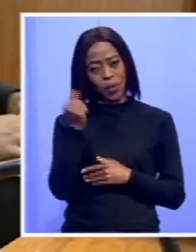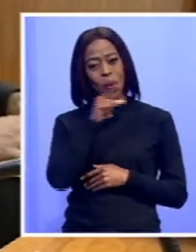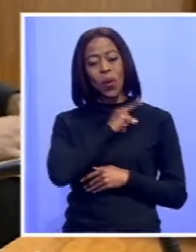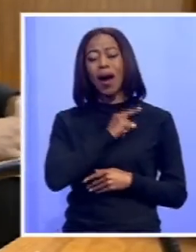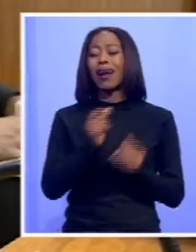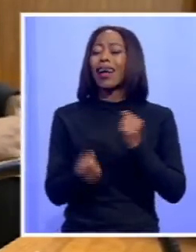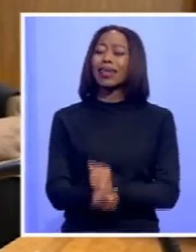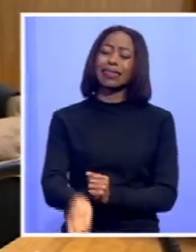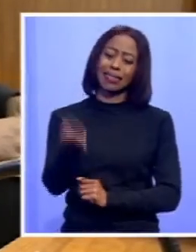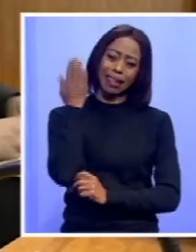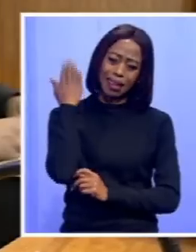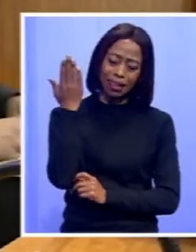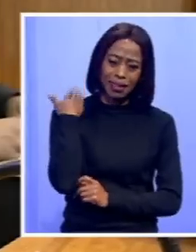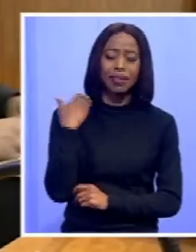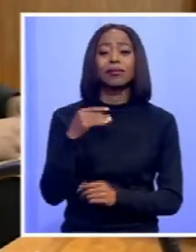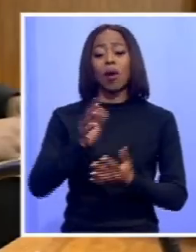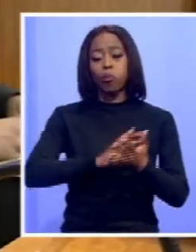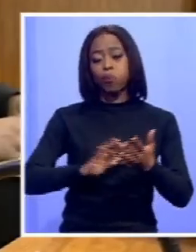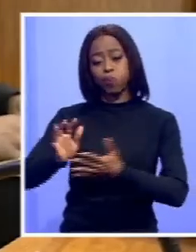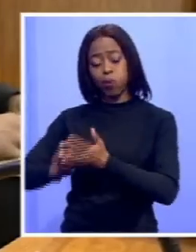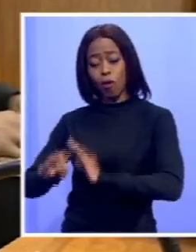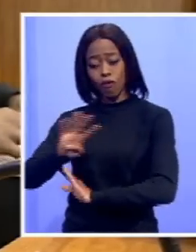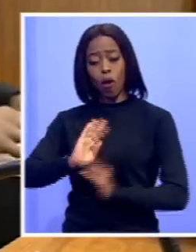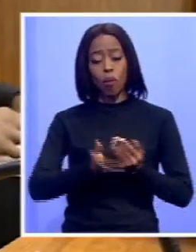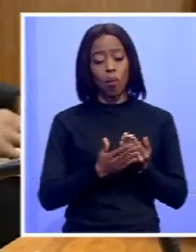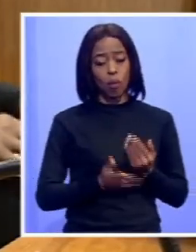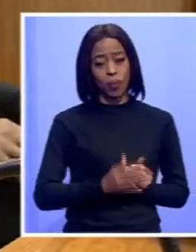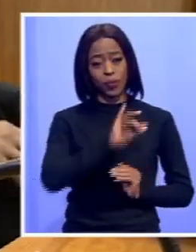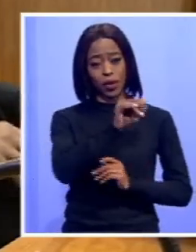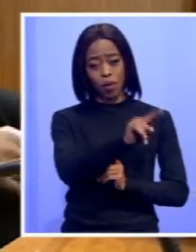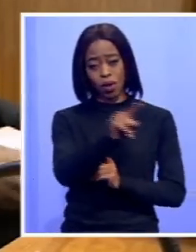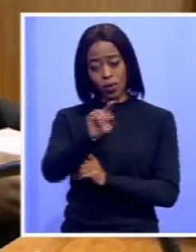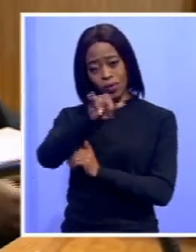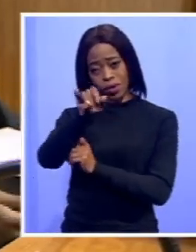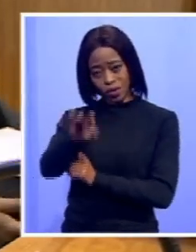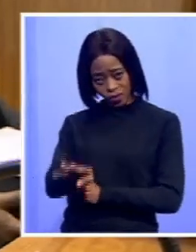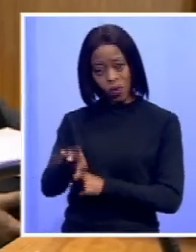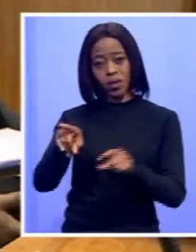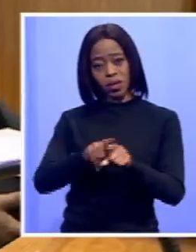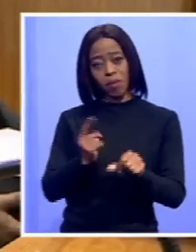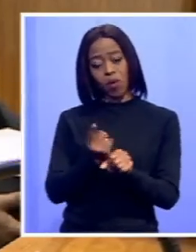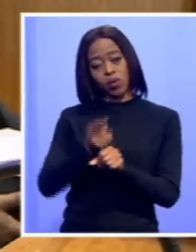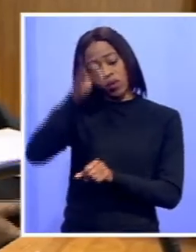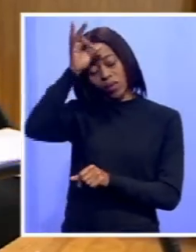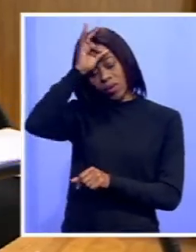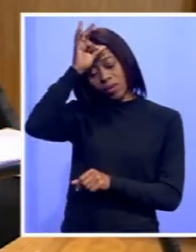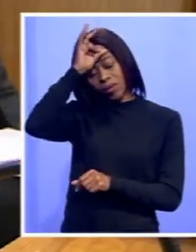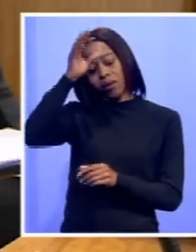so long ago. His 4 statements were admitted as exhibits J1 to J4 respectively, and the